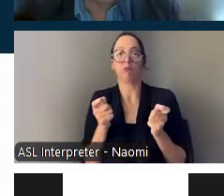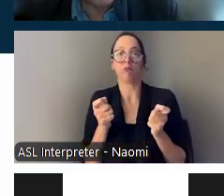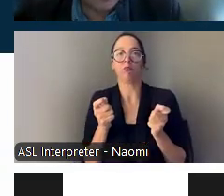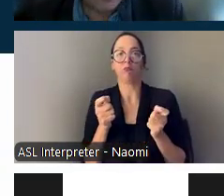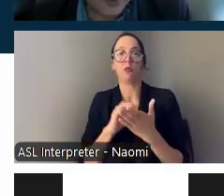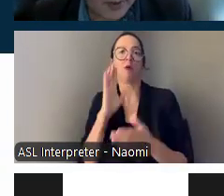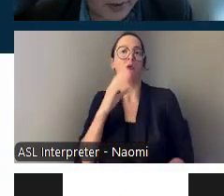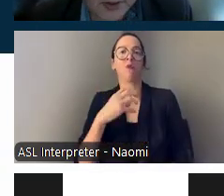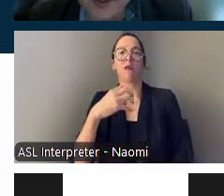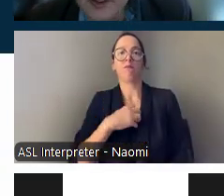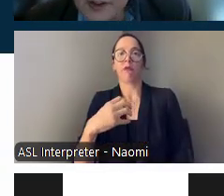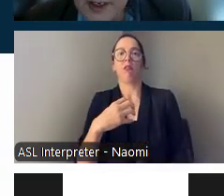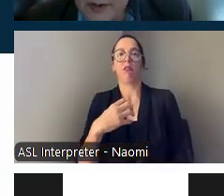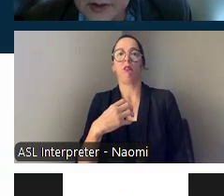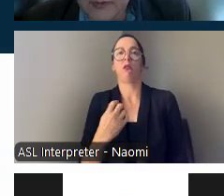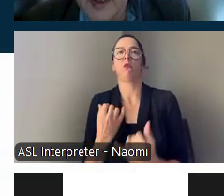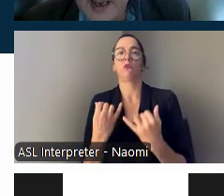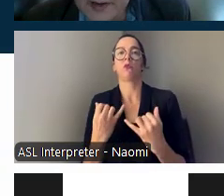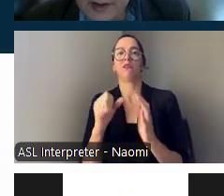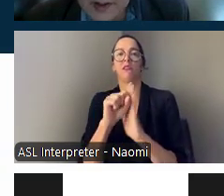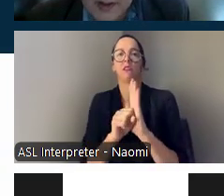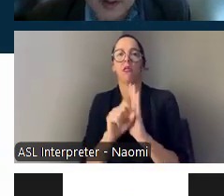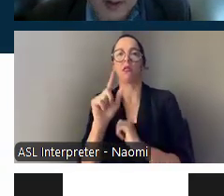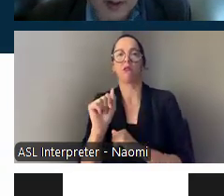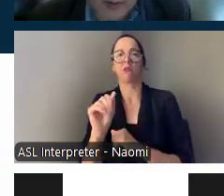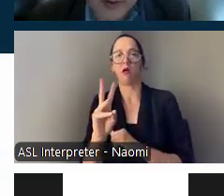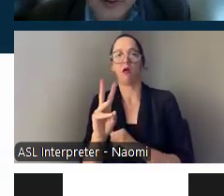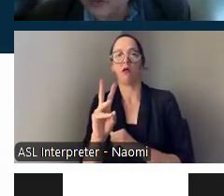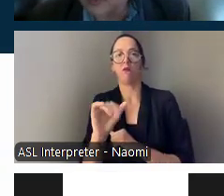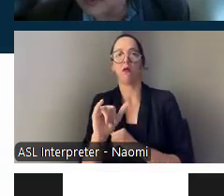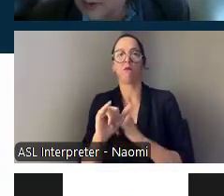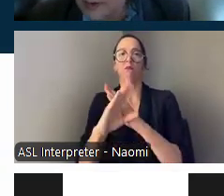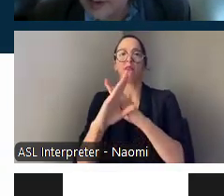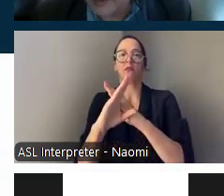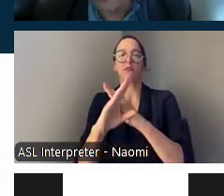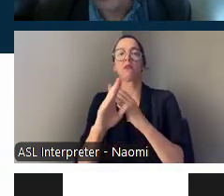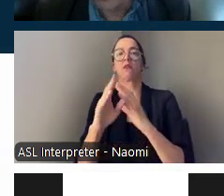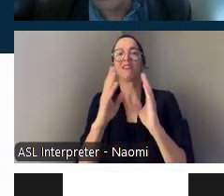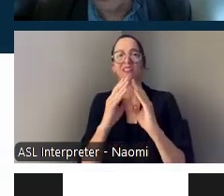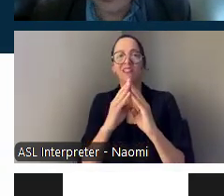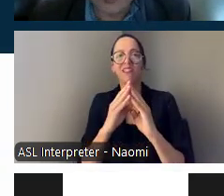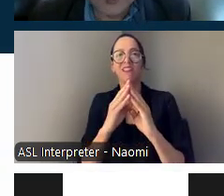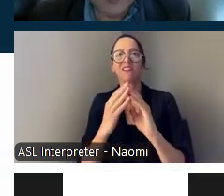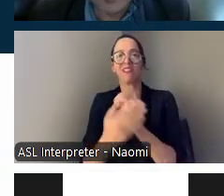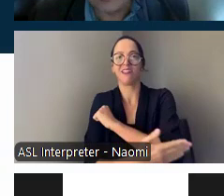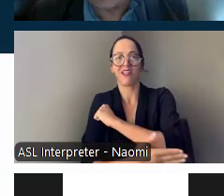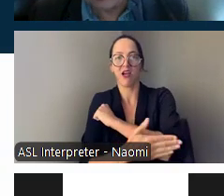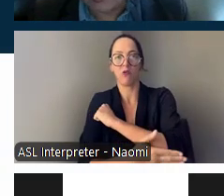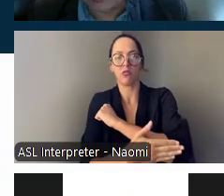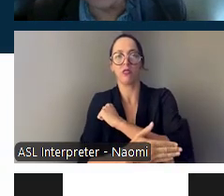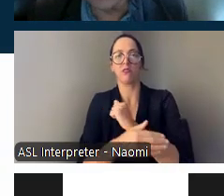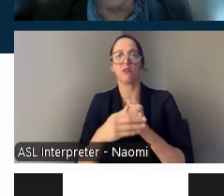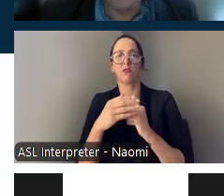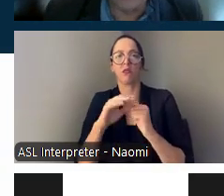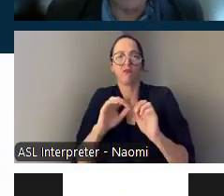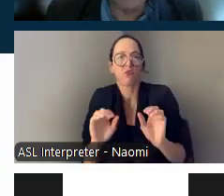state law that prevents cities and counties from enacting rent control in their jurisdictions. It's a little